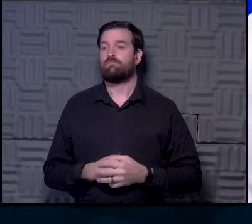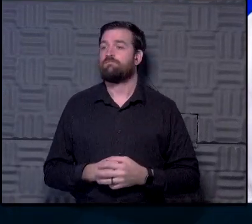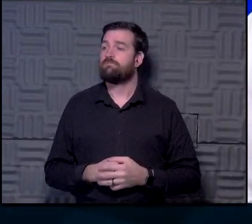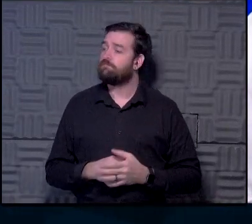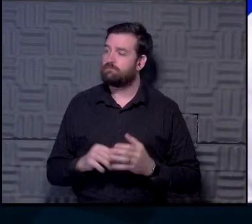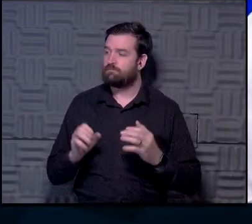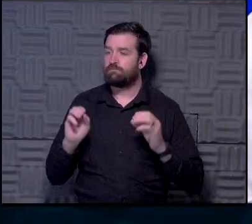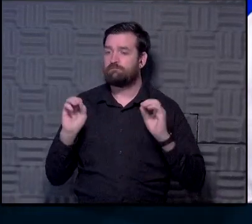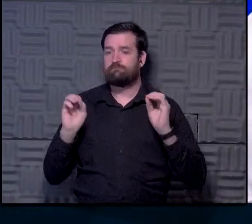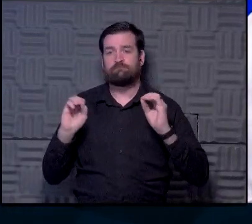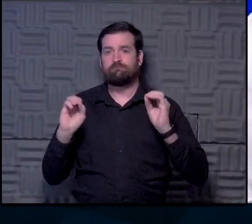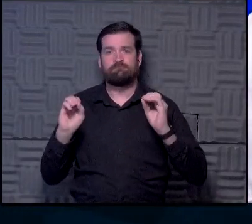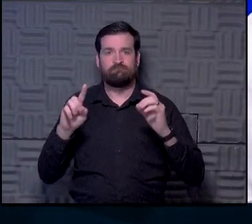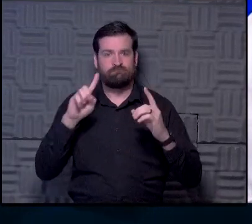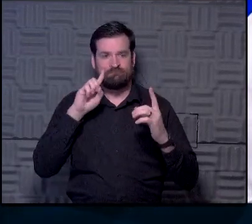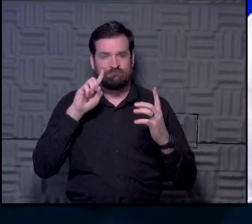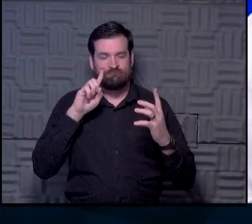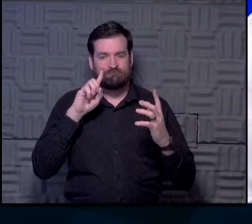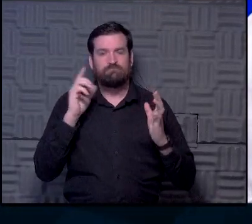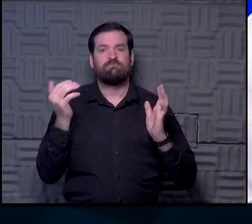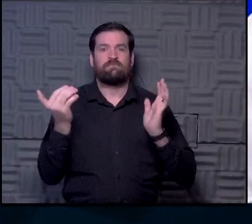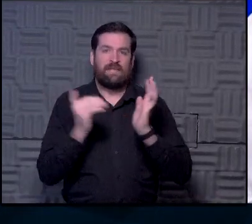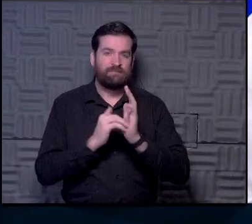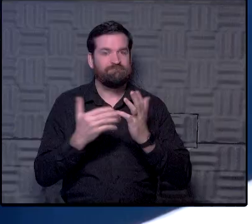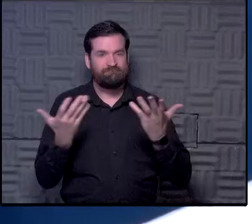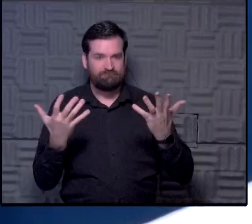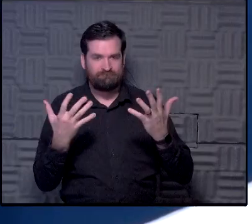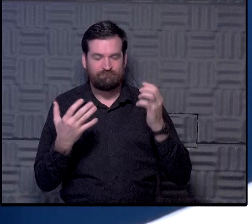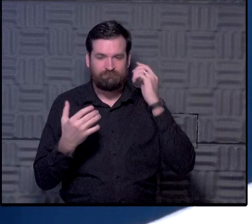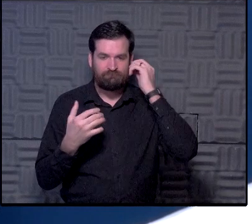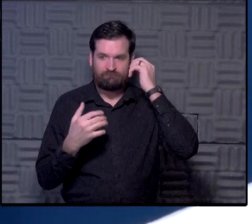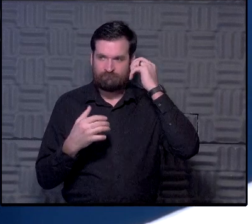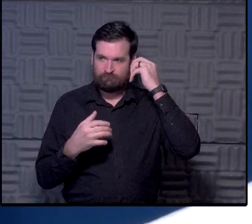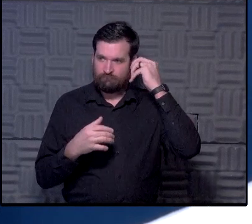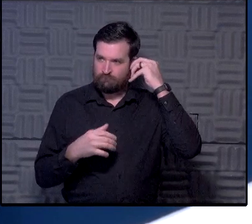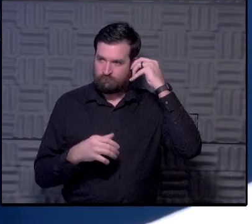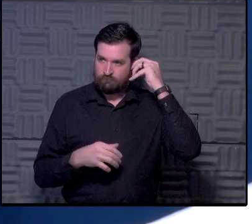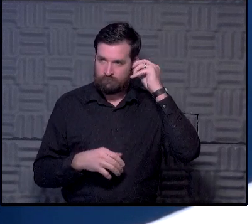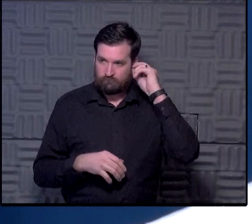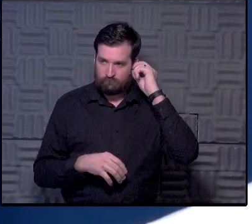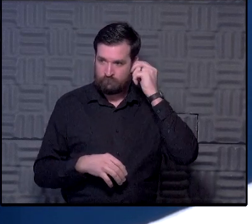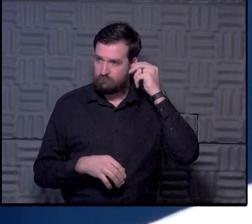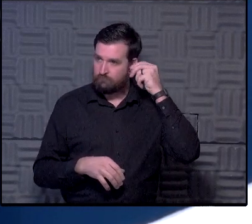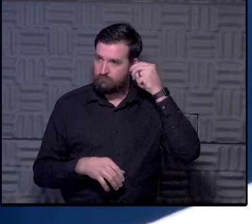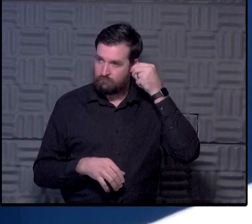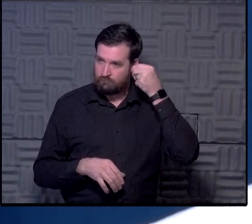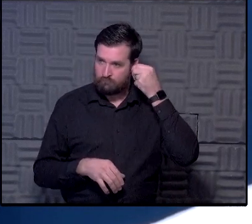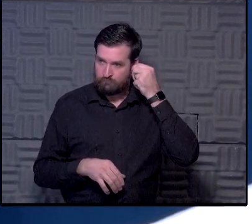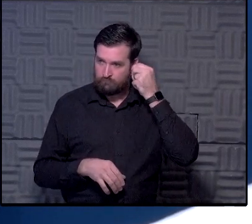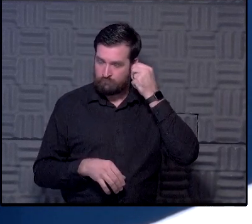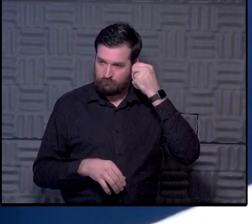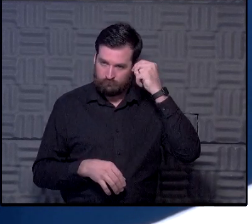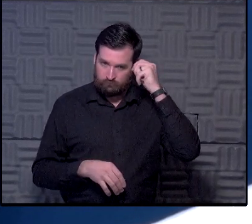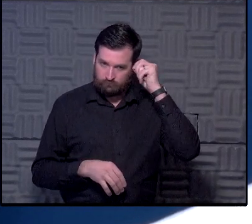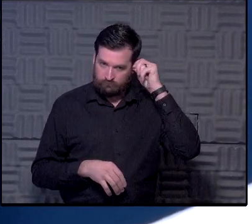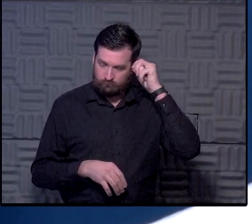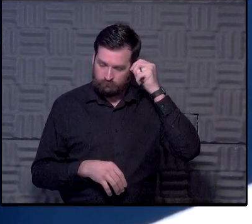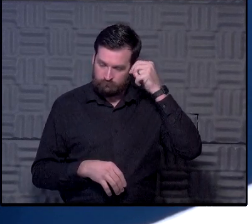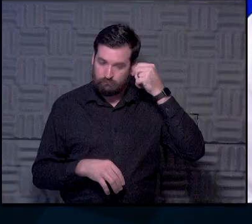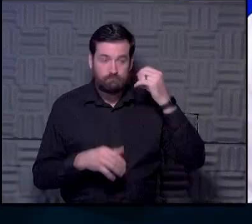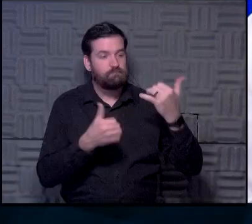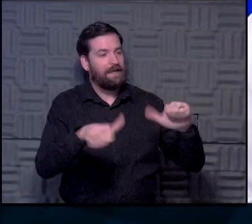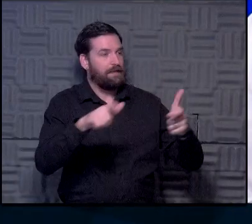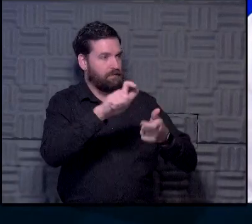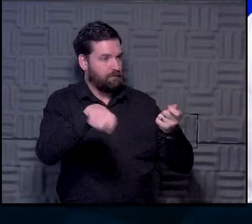No, I think that sort of tells you, again, where we're at and where we're headed. And if there are specific questions, I can try to answer them. We